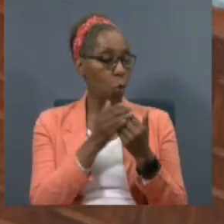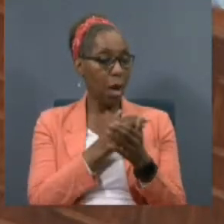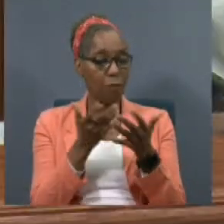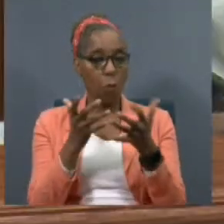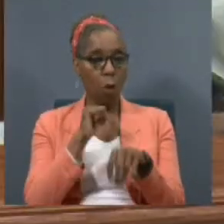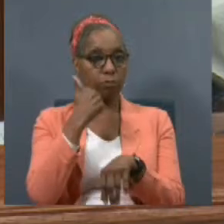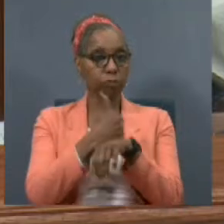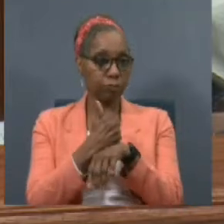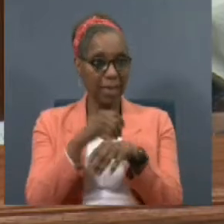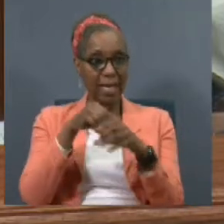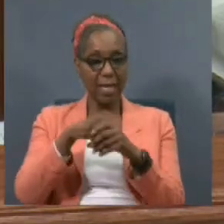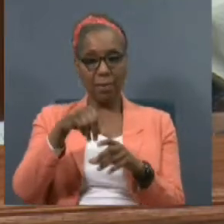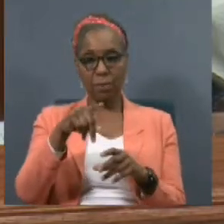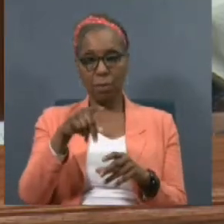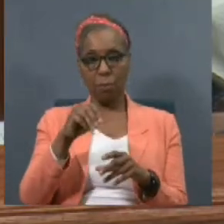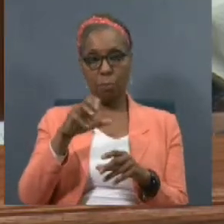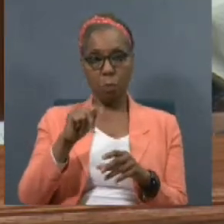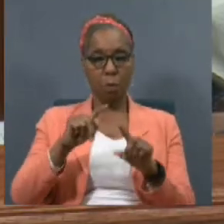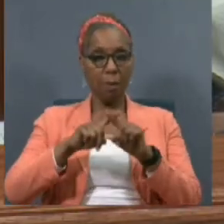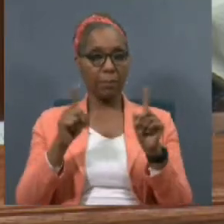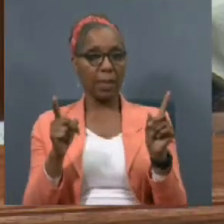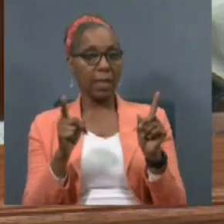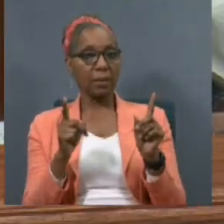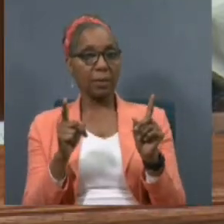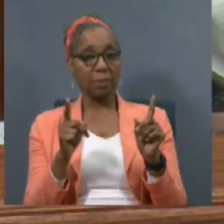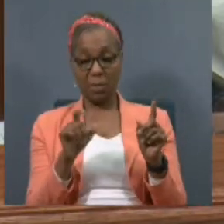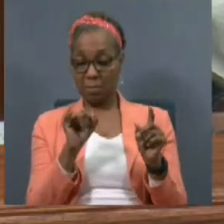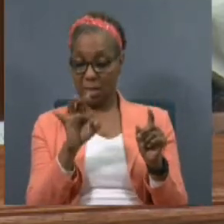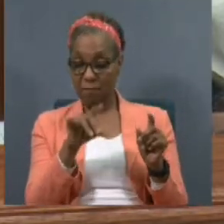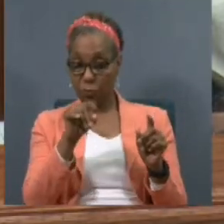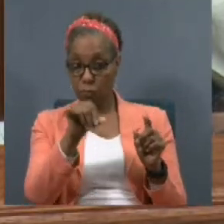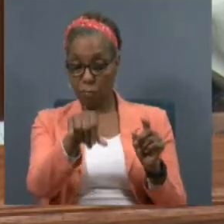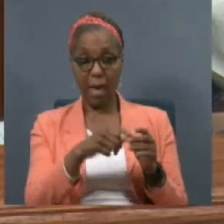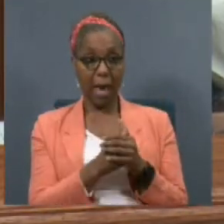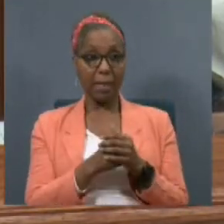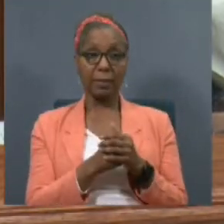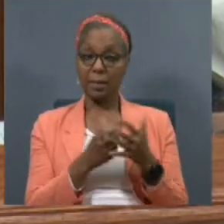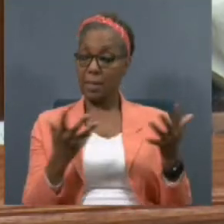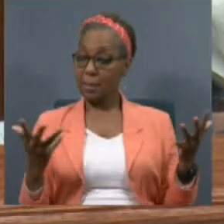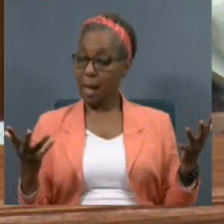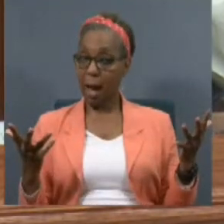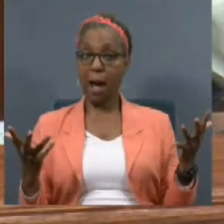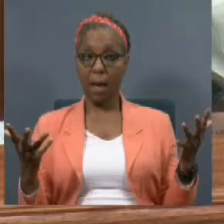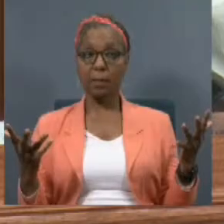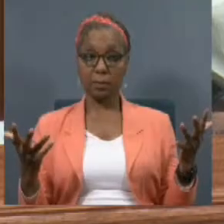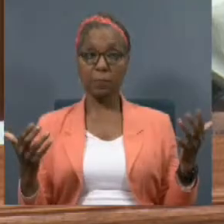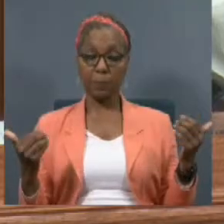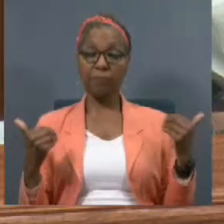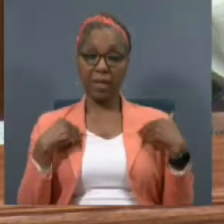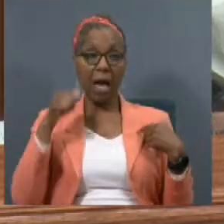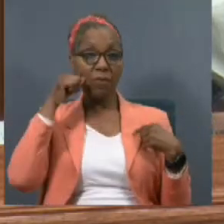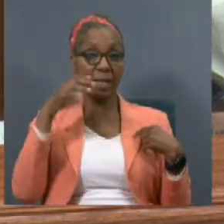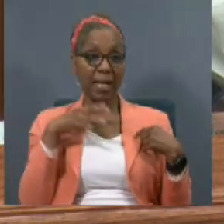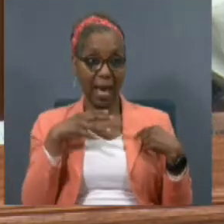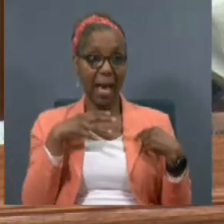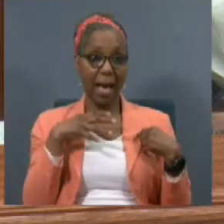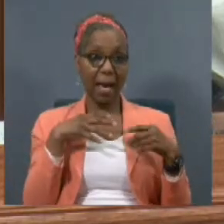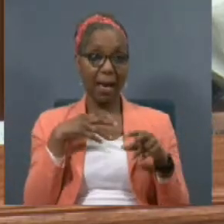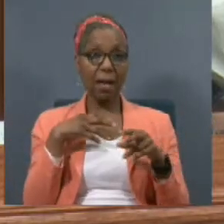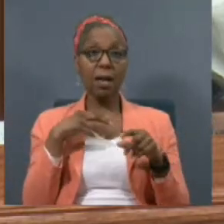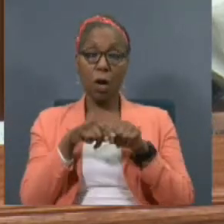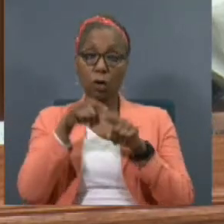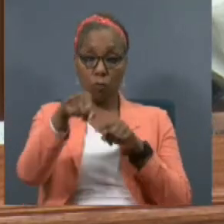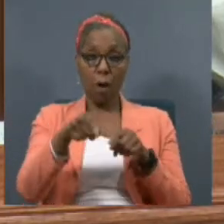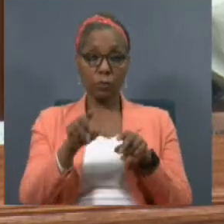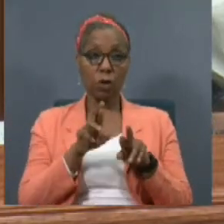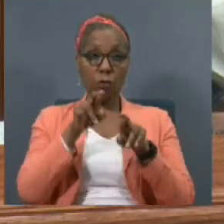want to locate in the port. By doing that, guys, there is a guy sitting right across that